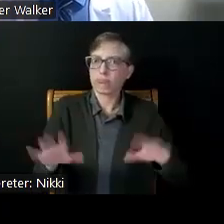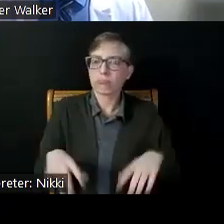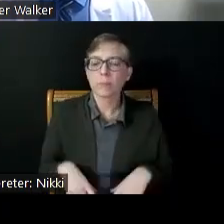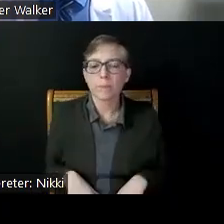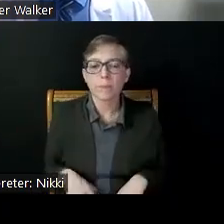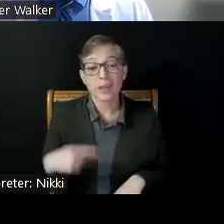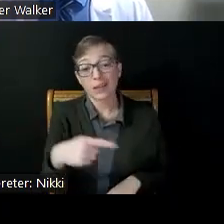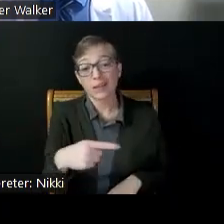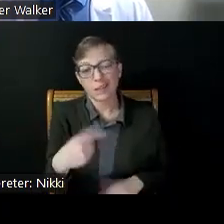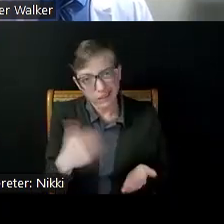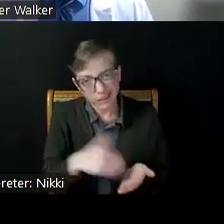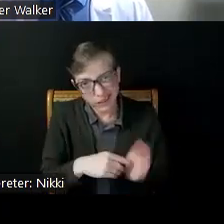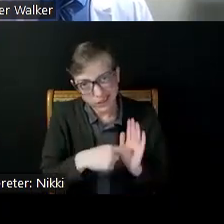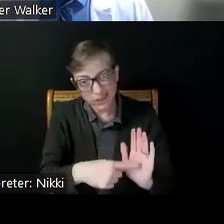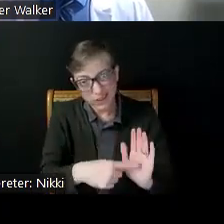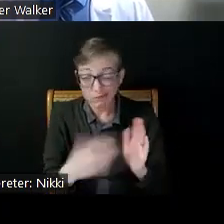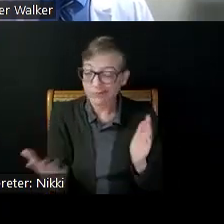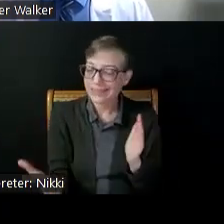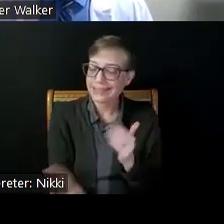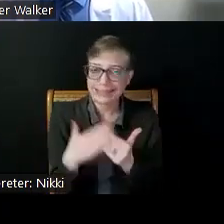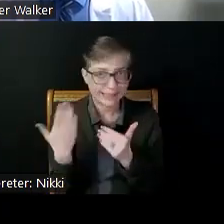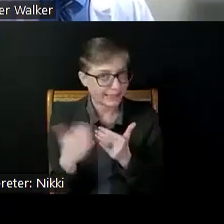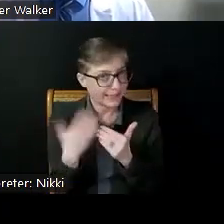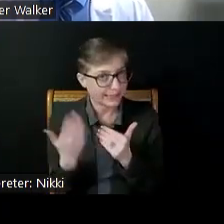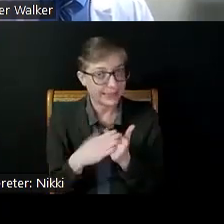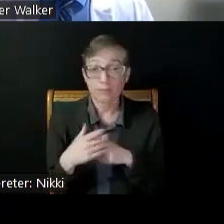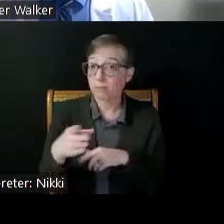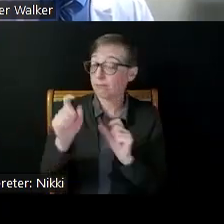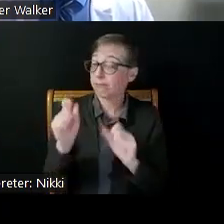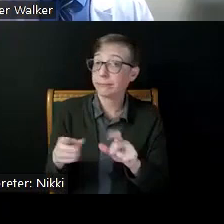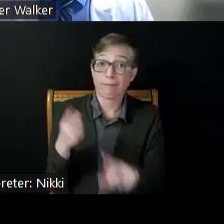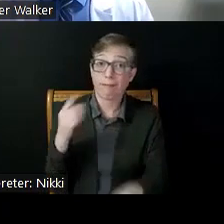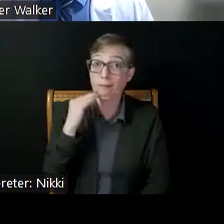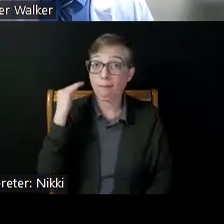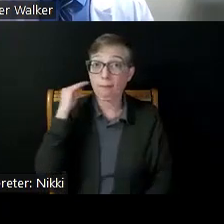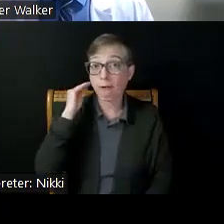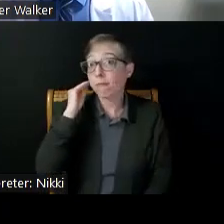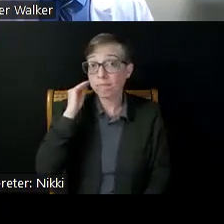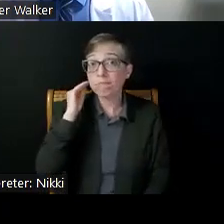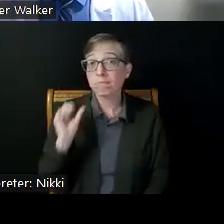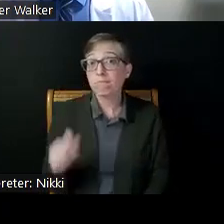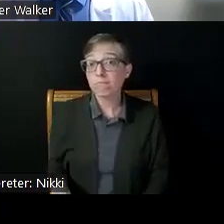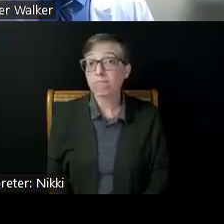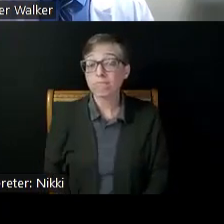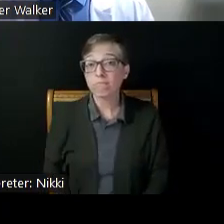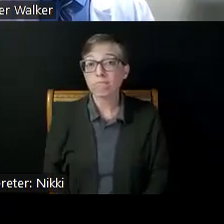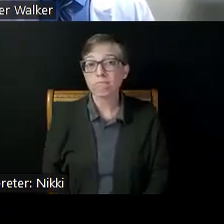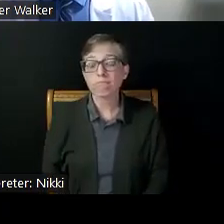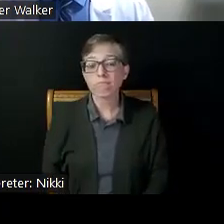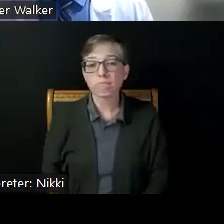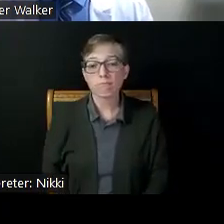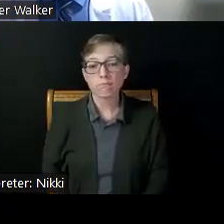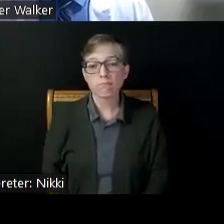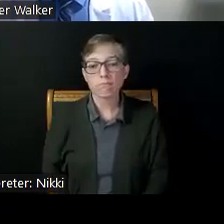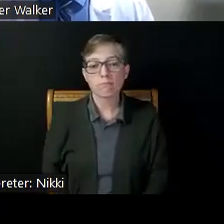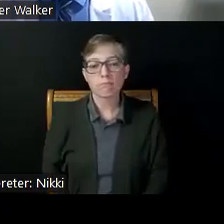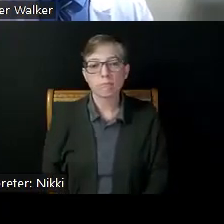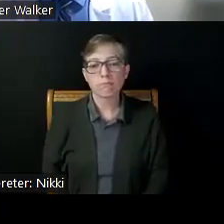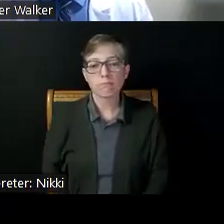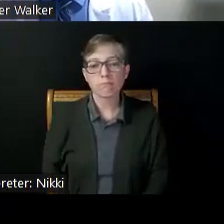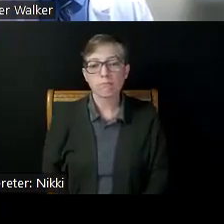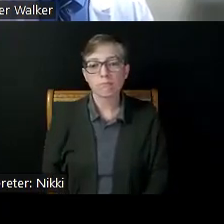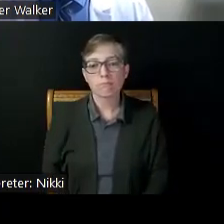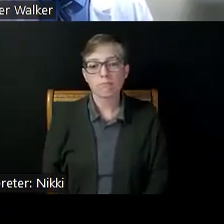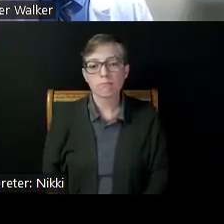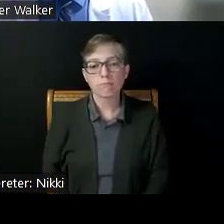convenient this test is. Something that you do at home. You can still be, in the privacy of your